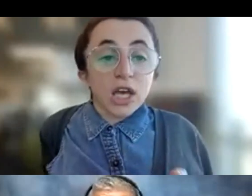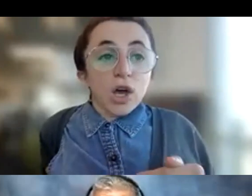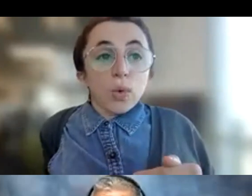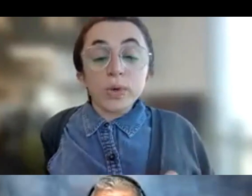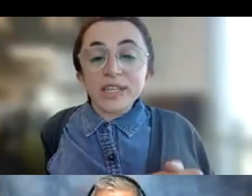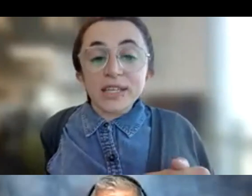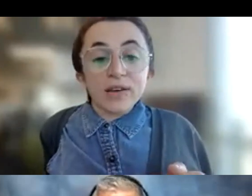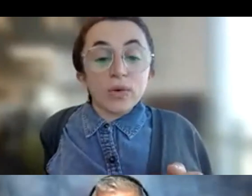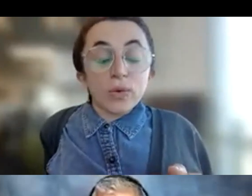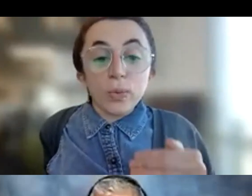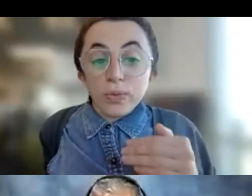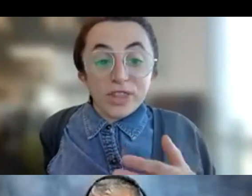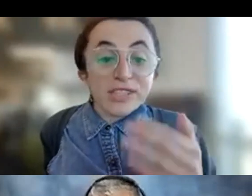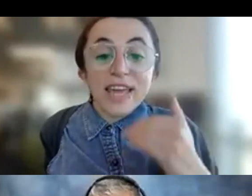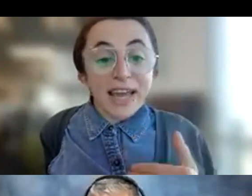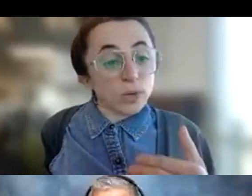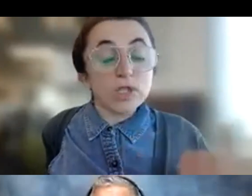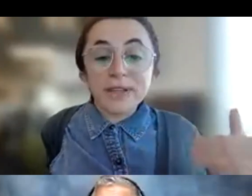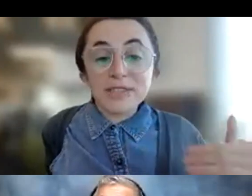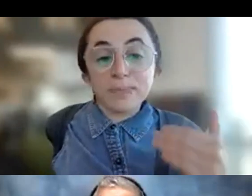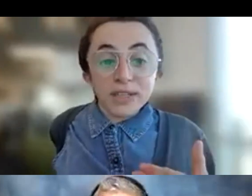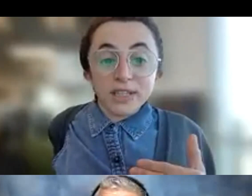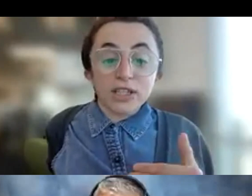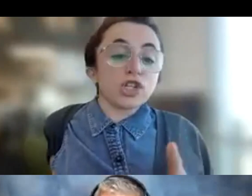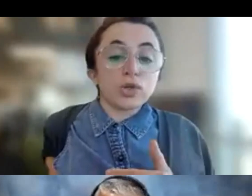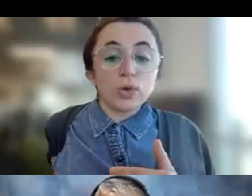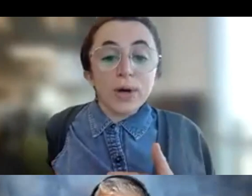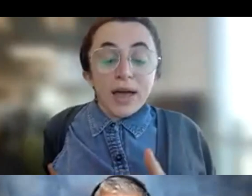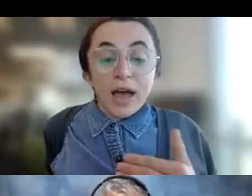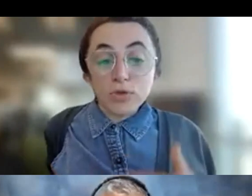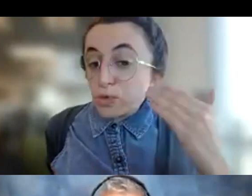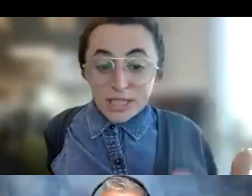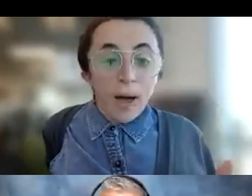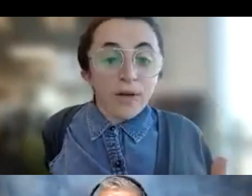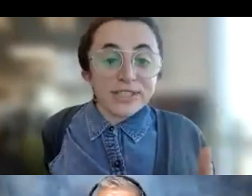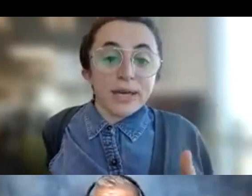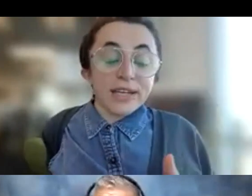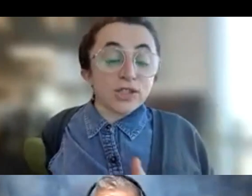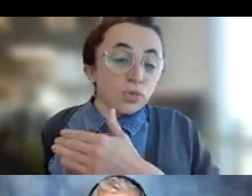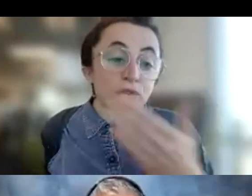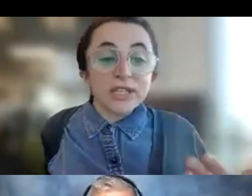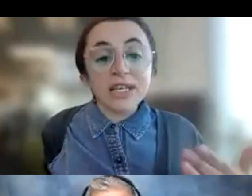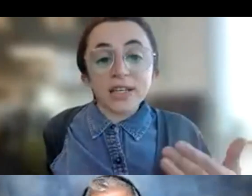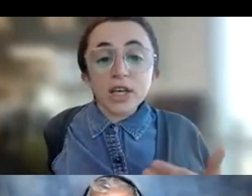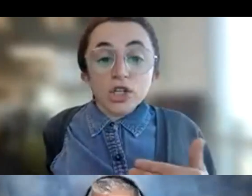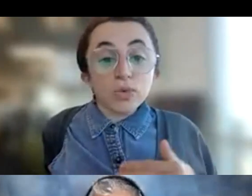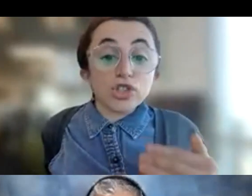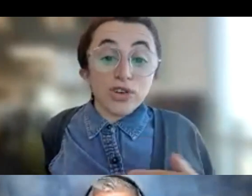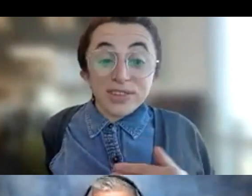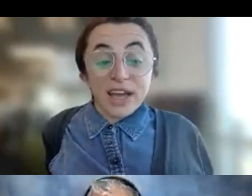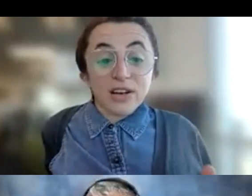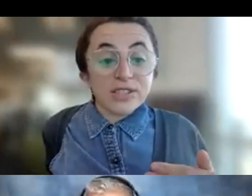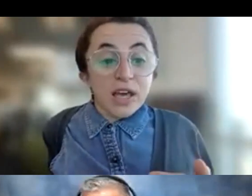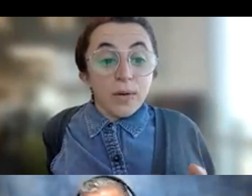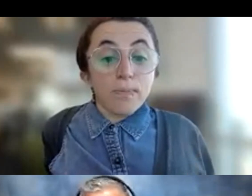state, the state has a responsibility to, through these policy mandates, through the need, to ensure